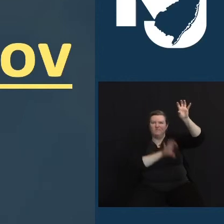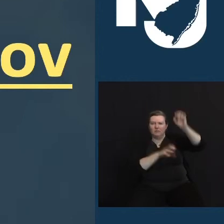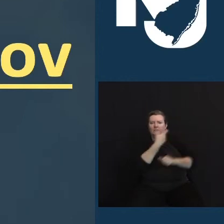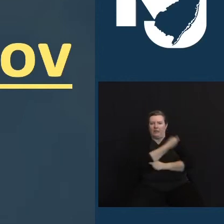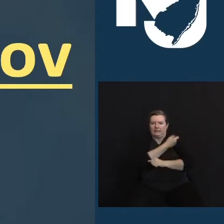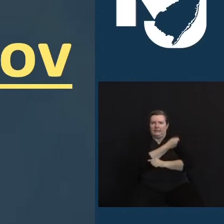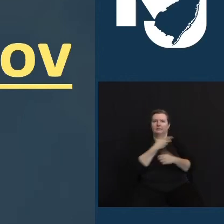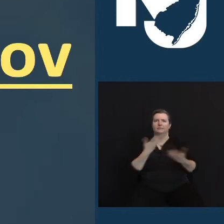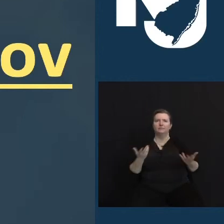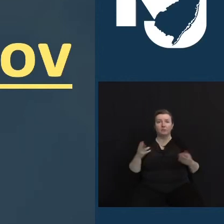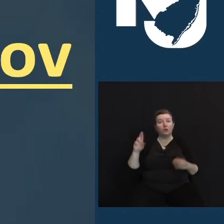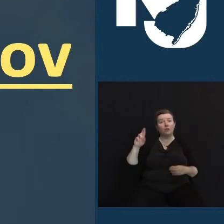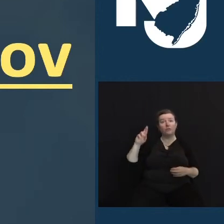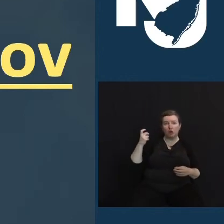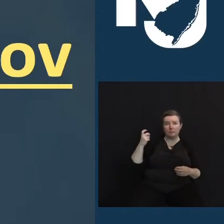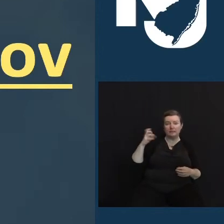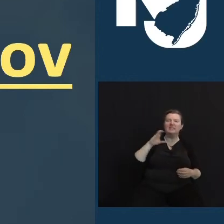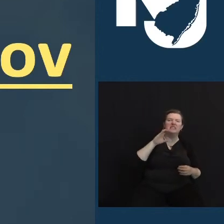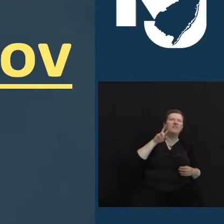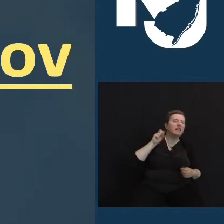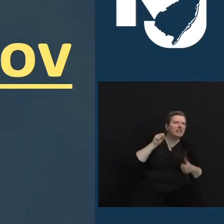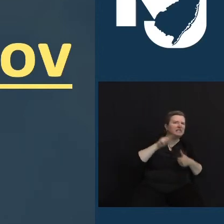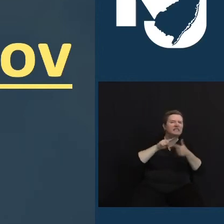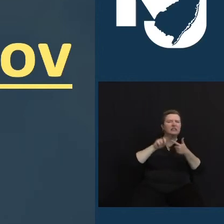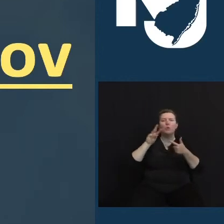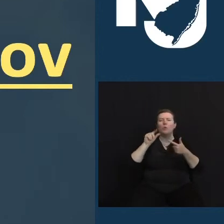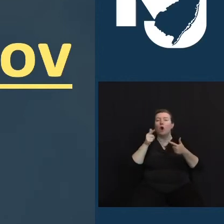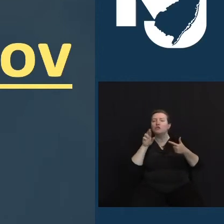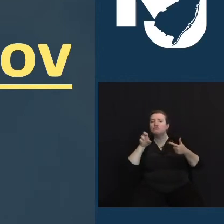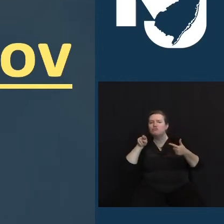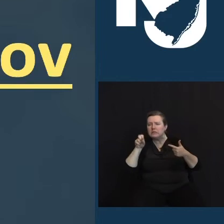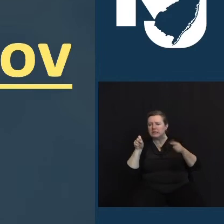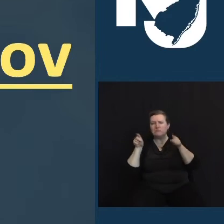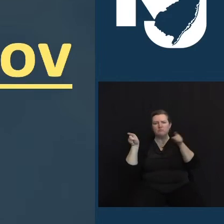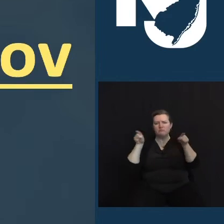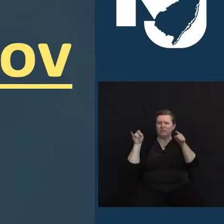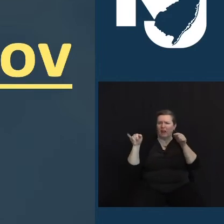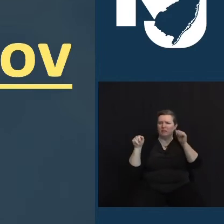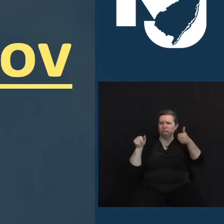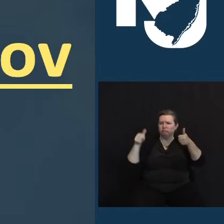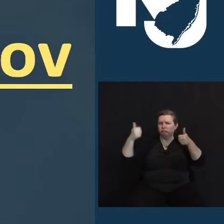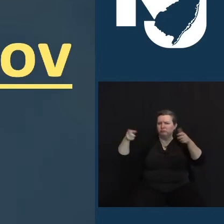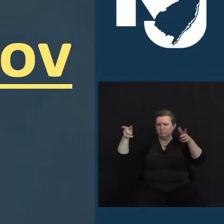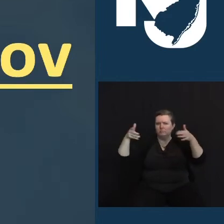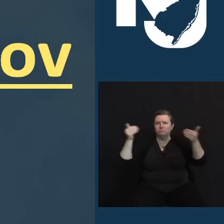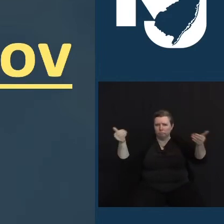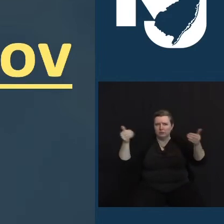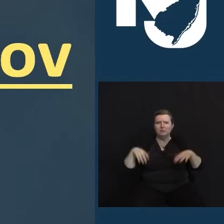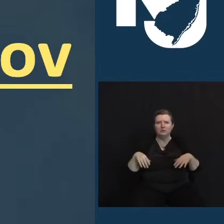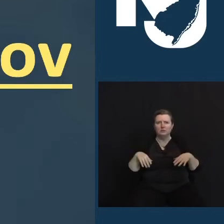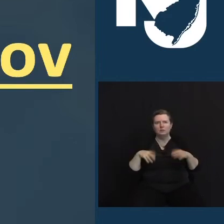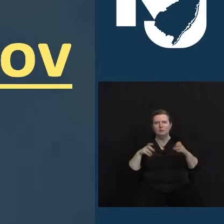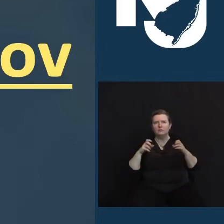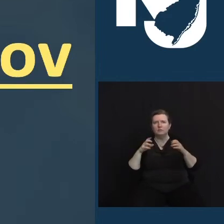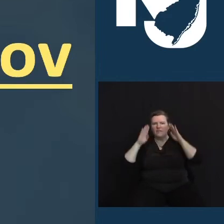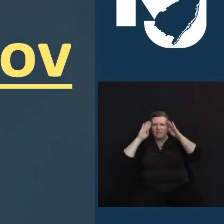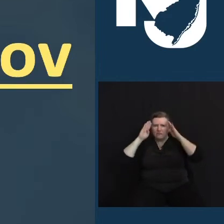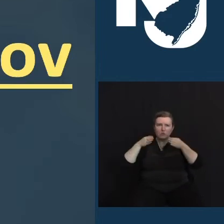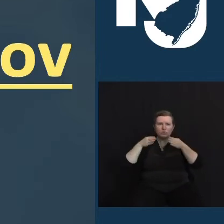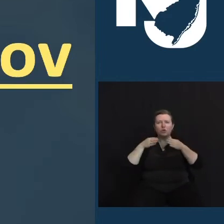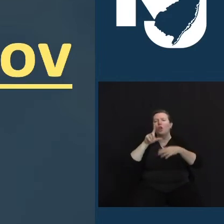at CVS and Walgreens are continuing to move through their scheduled visits to our long-term care facilities to vaccinate residents